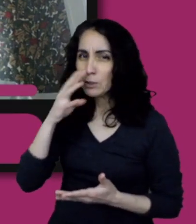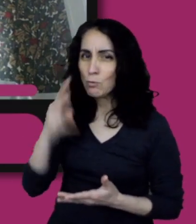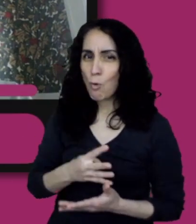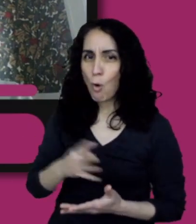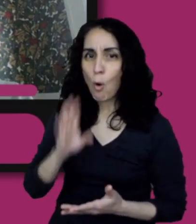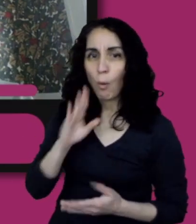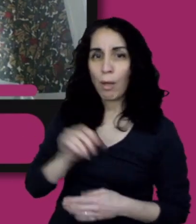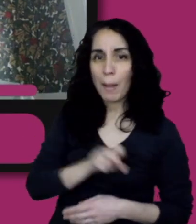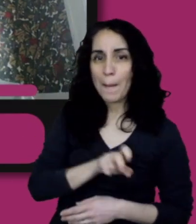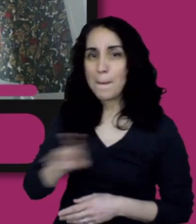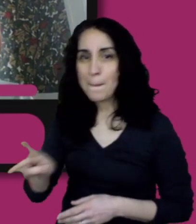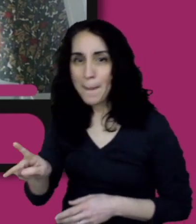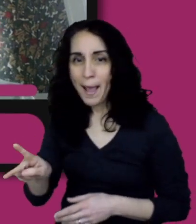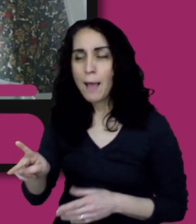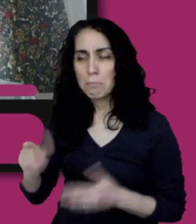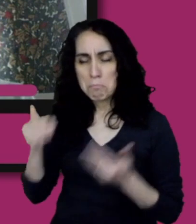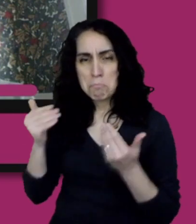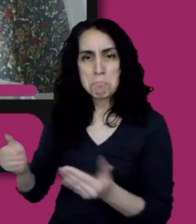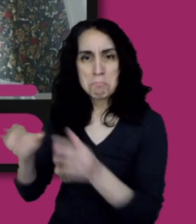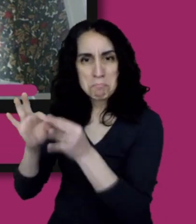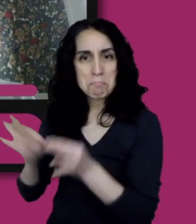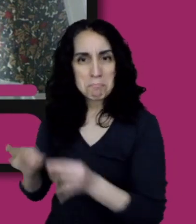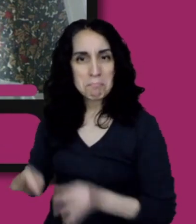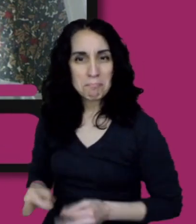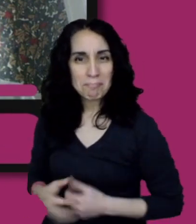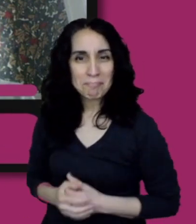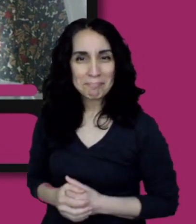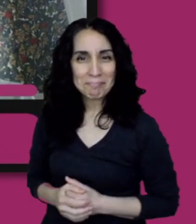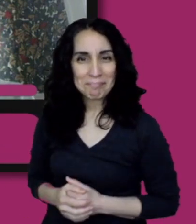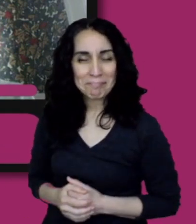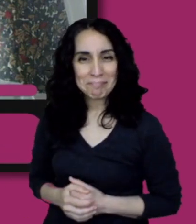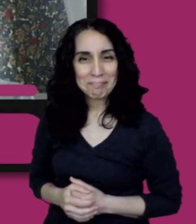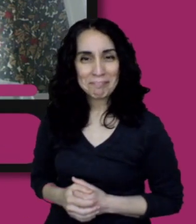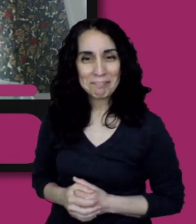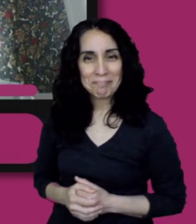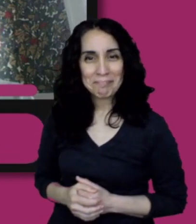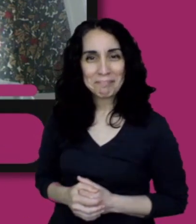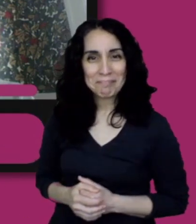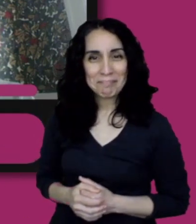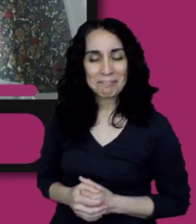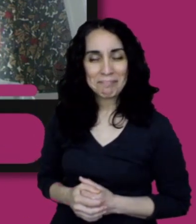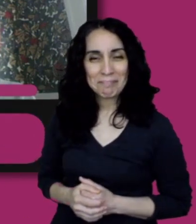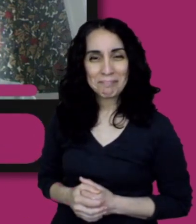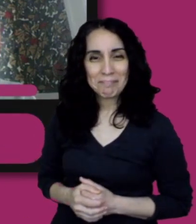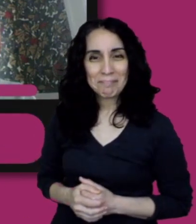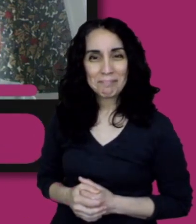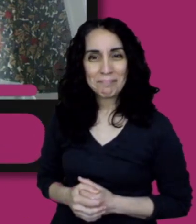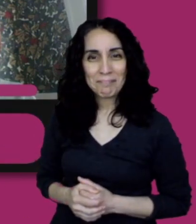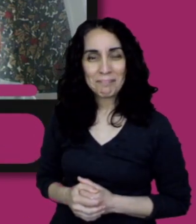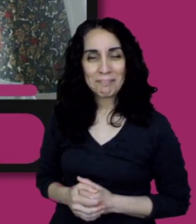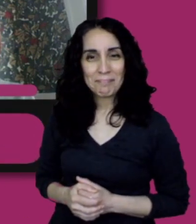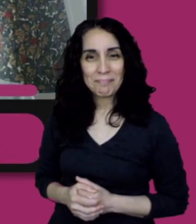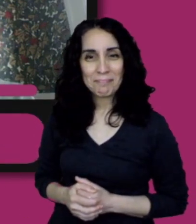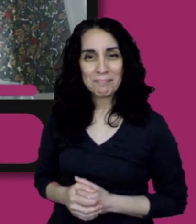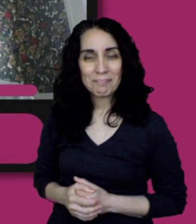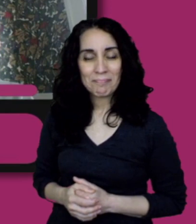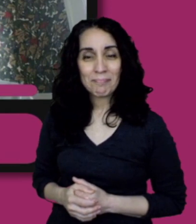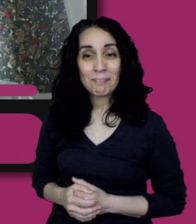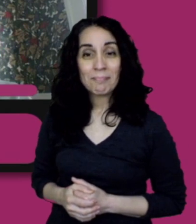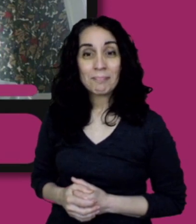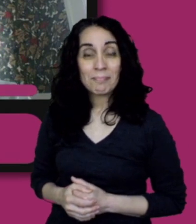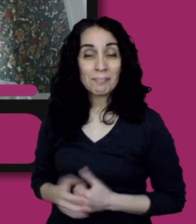back and get to it. Go ahead and add your questions or comments for Nancy and Jason.